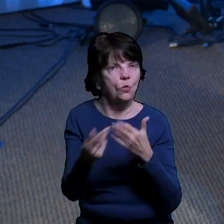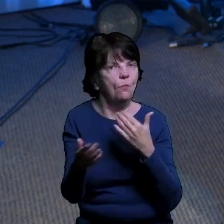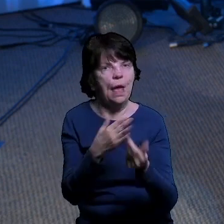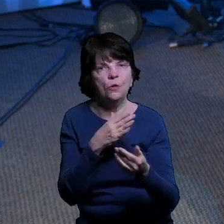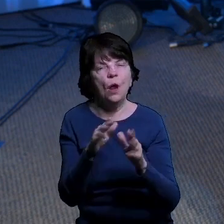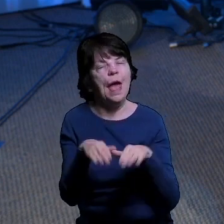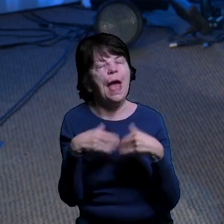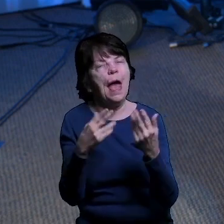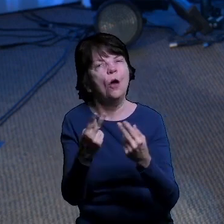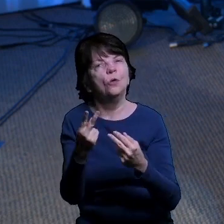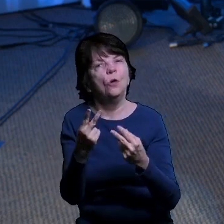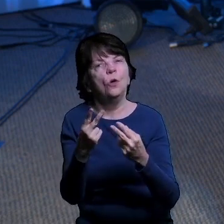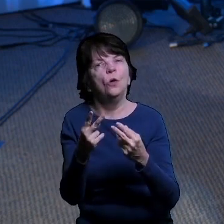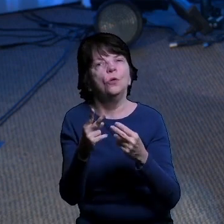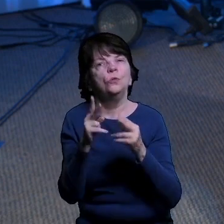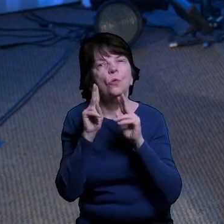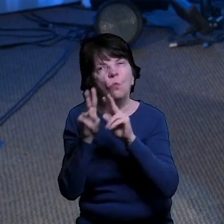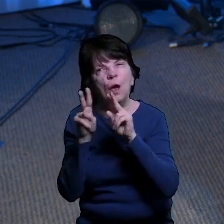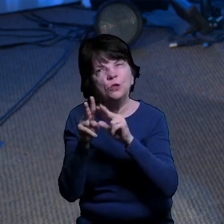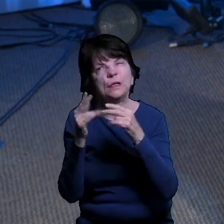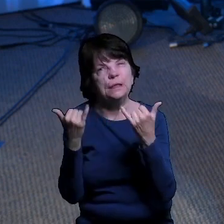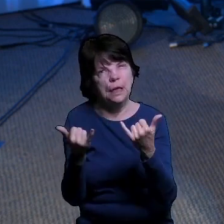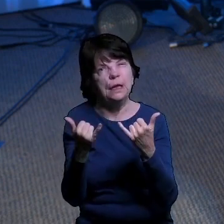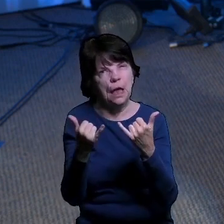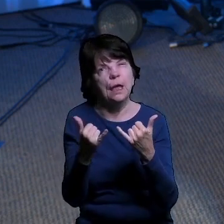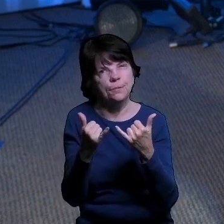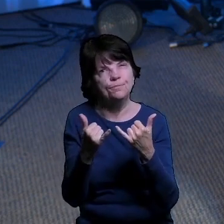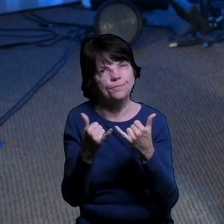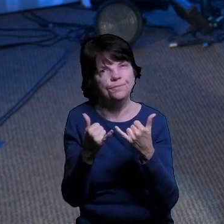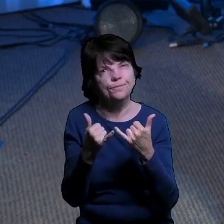television, whatever you're broadcasting this thing through,